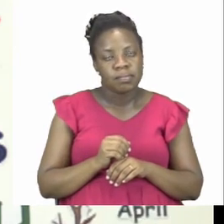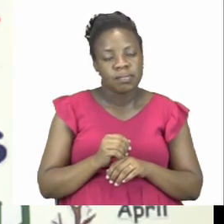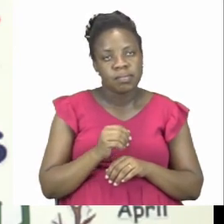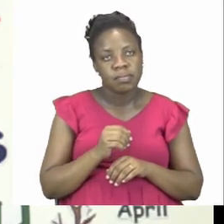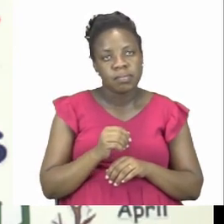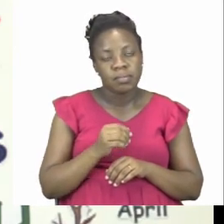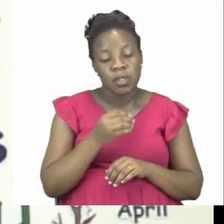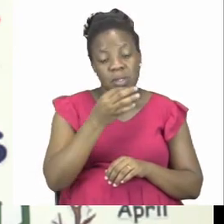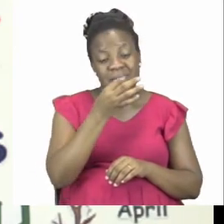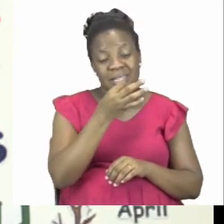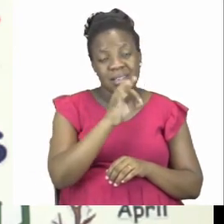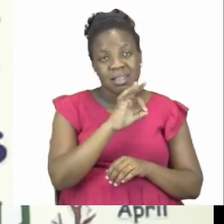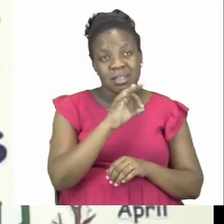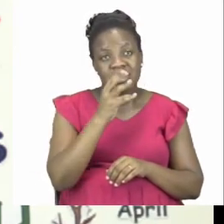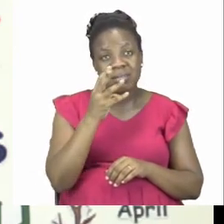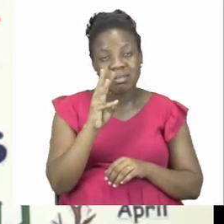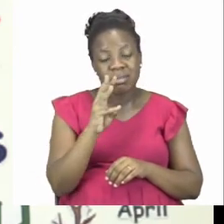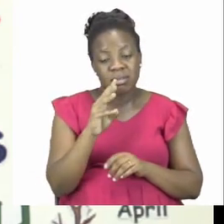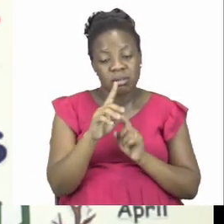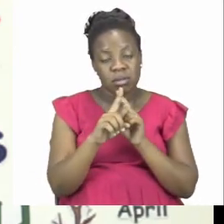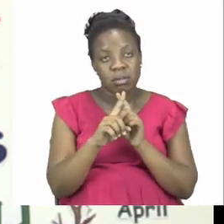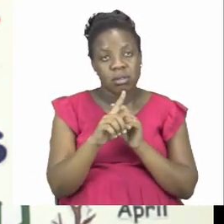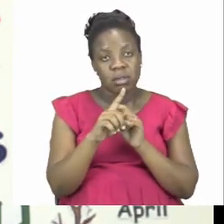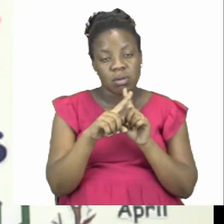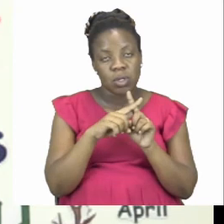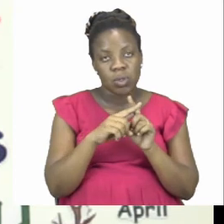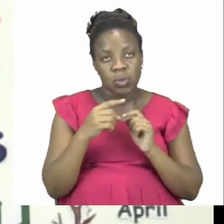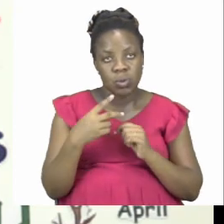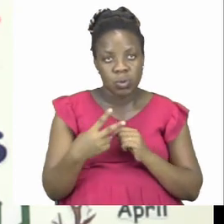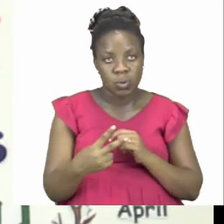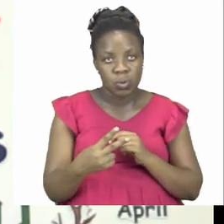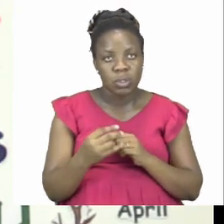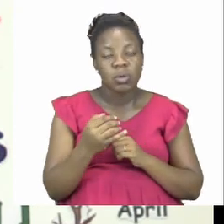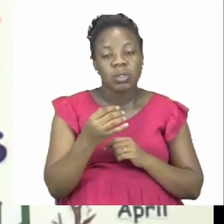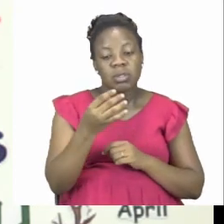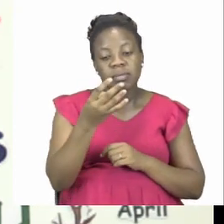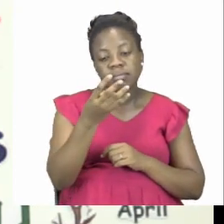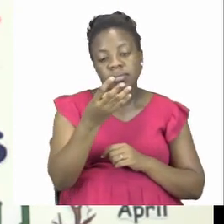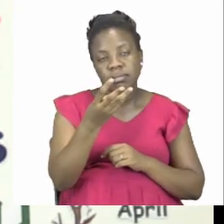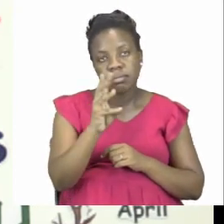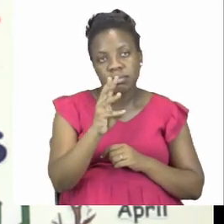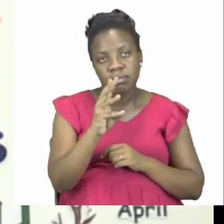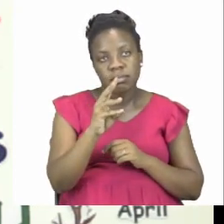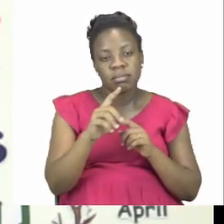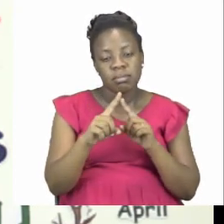6 and 2. That's the first one you're going to do. So we say